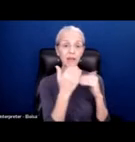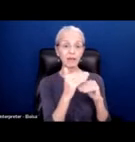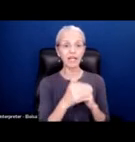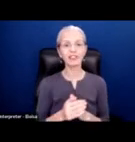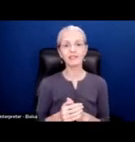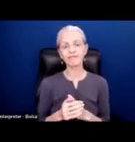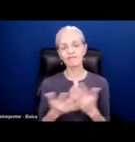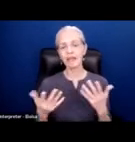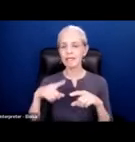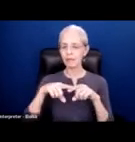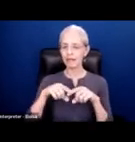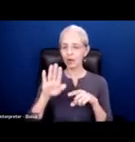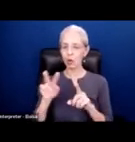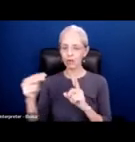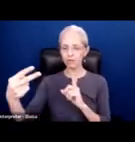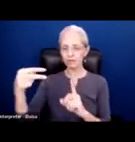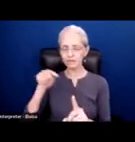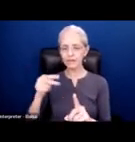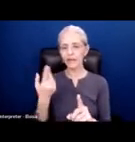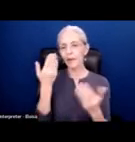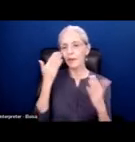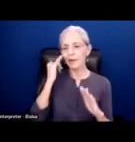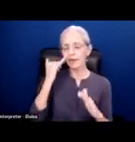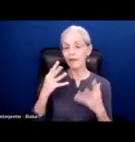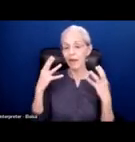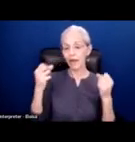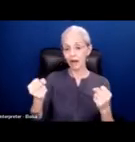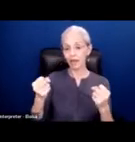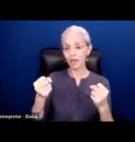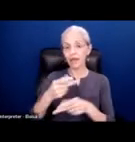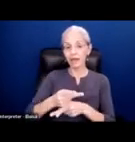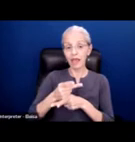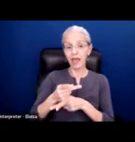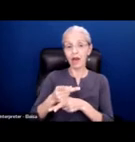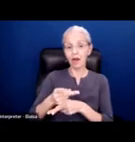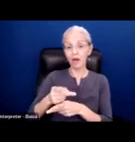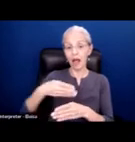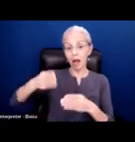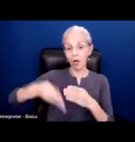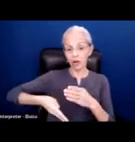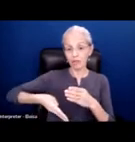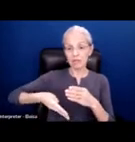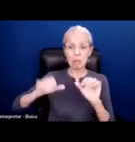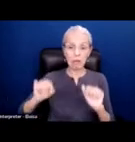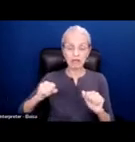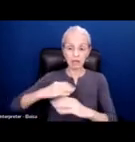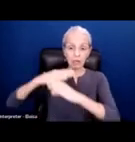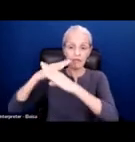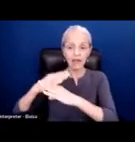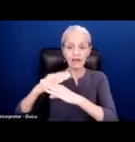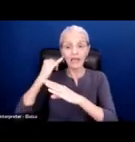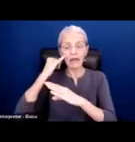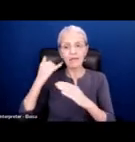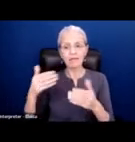on how you look at things, we don't know if the healthcare utilization outcomes we looked at are necessarily preventable through high